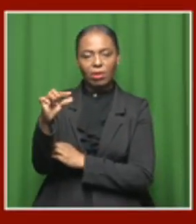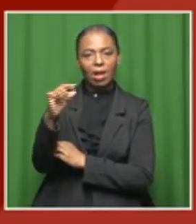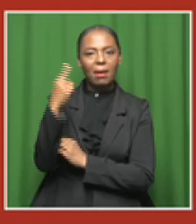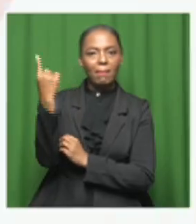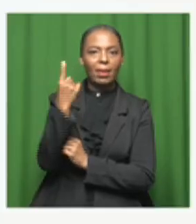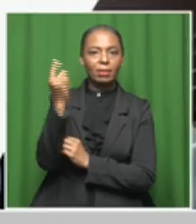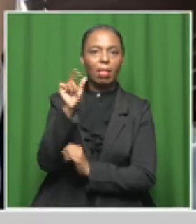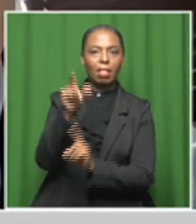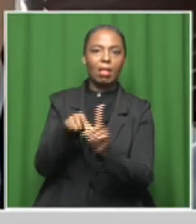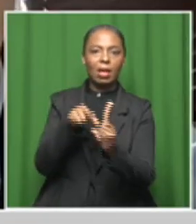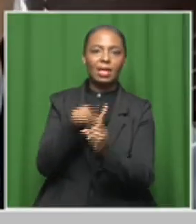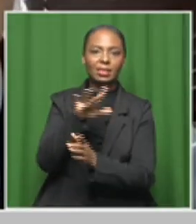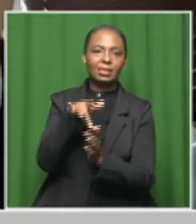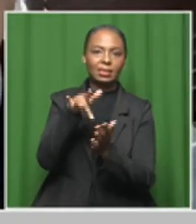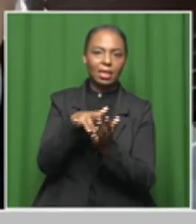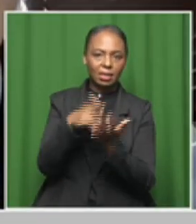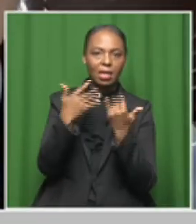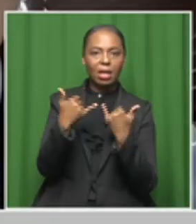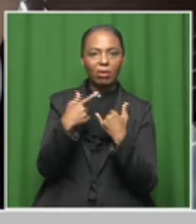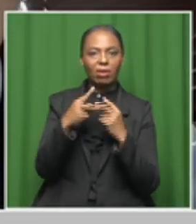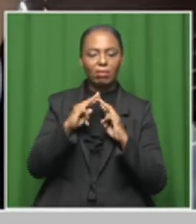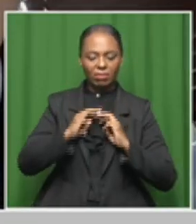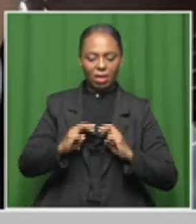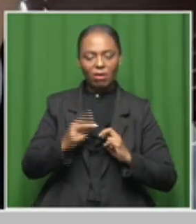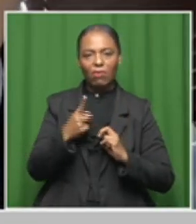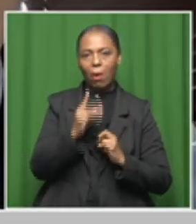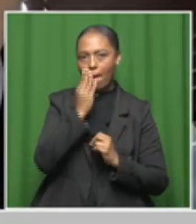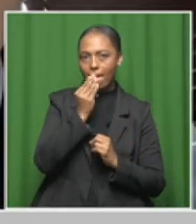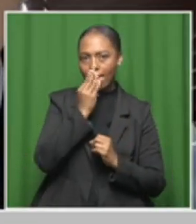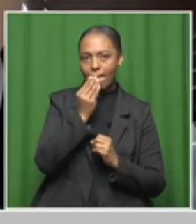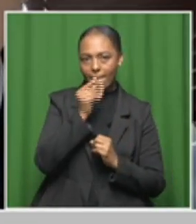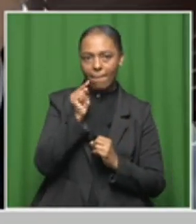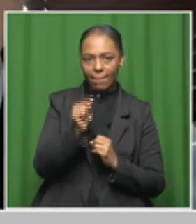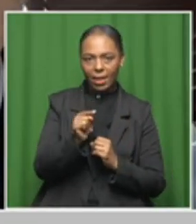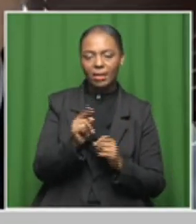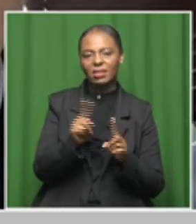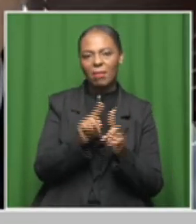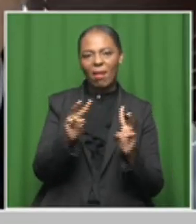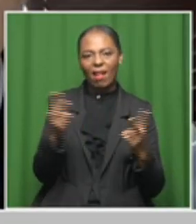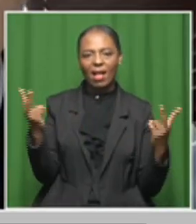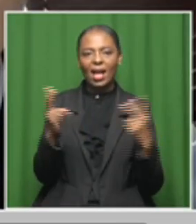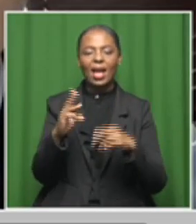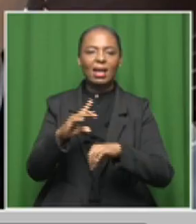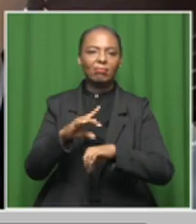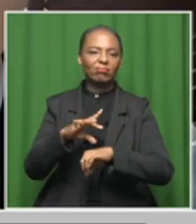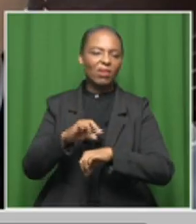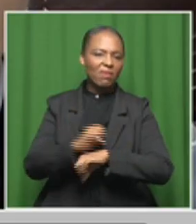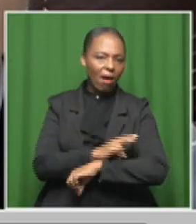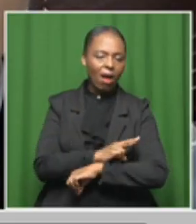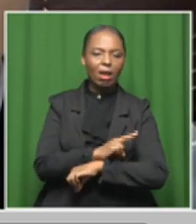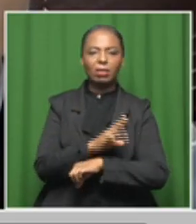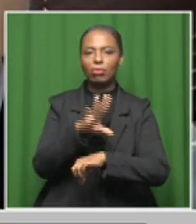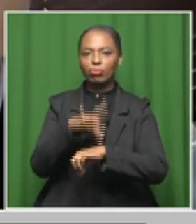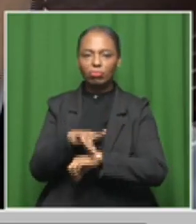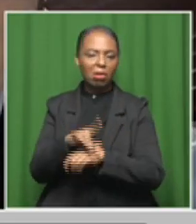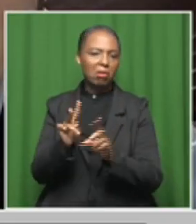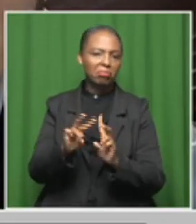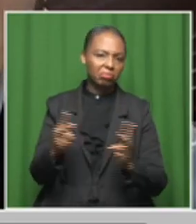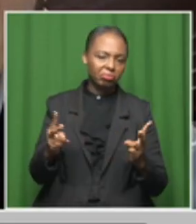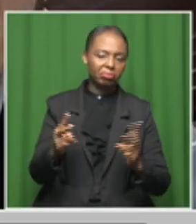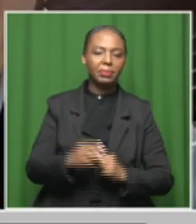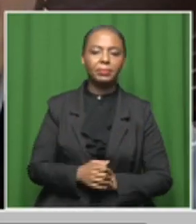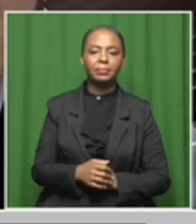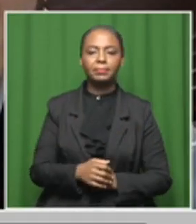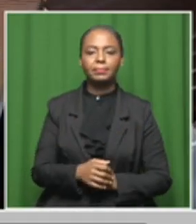Respiratory Disease and Meningitis at the National Institute for Communicable Diseases. Prof, thanks for joining us. Great to have you on the show.